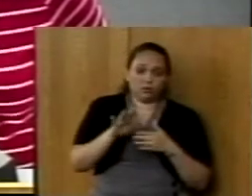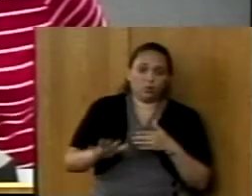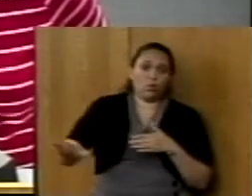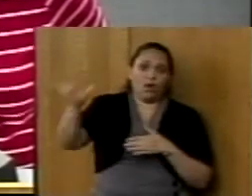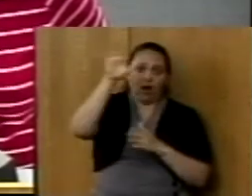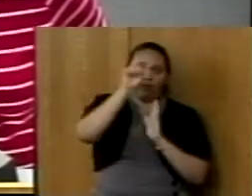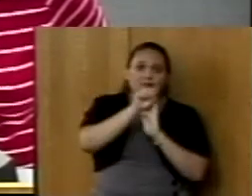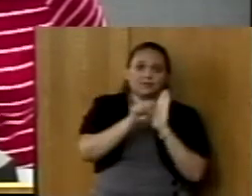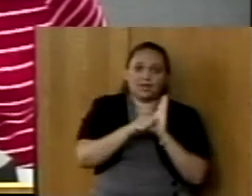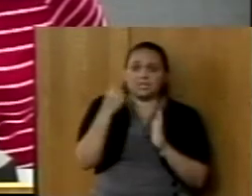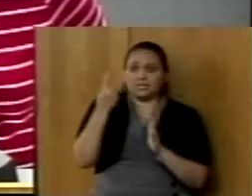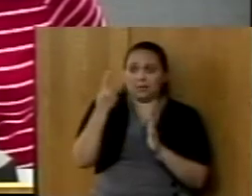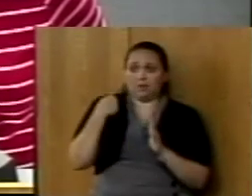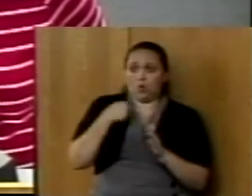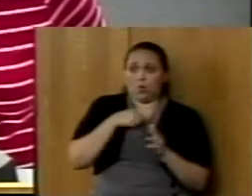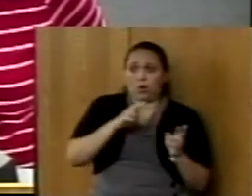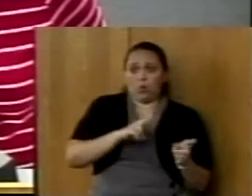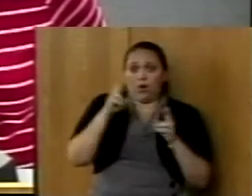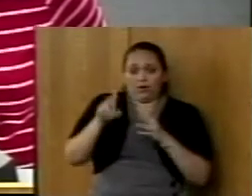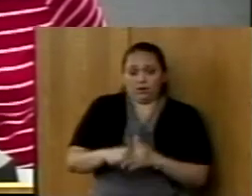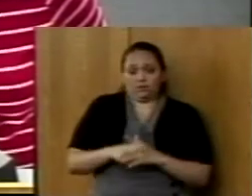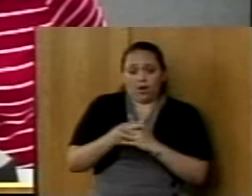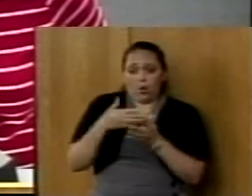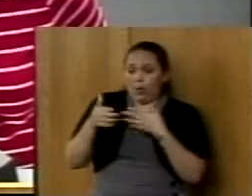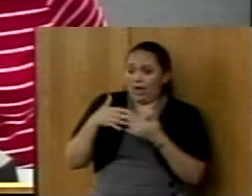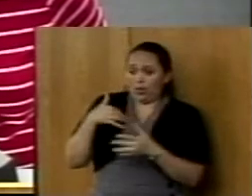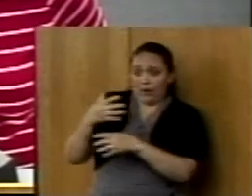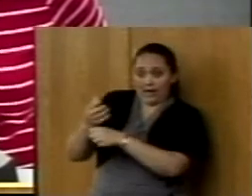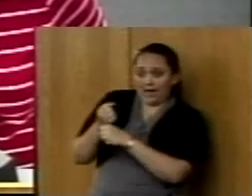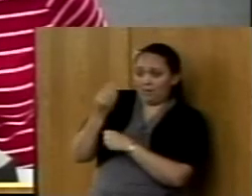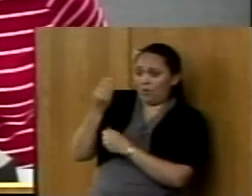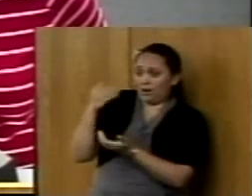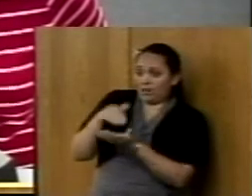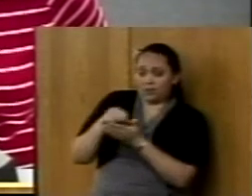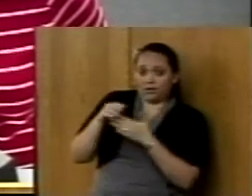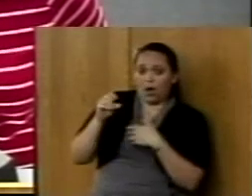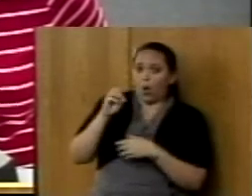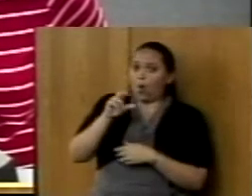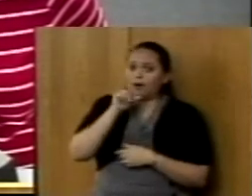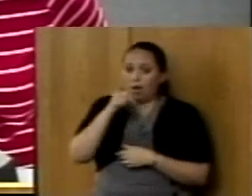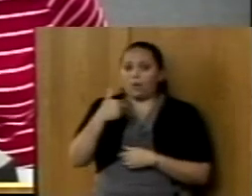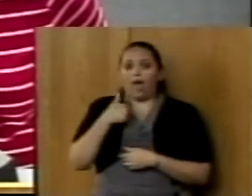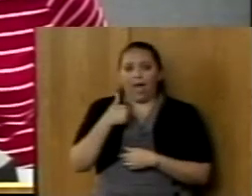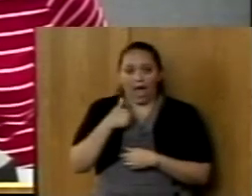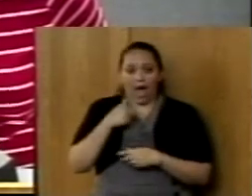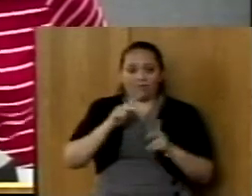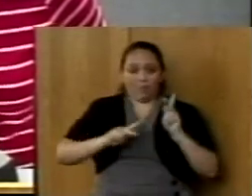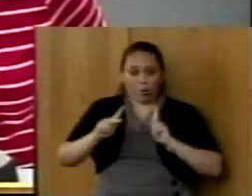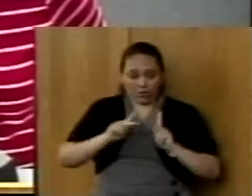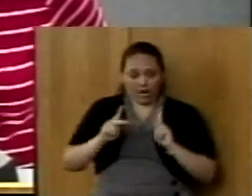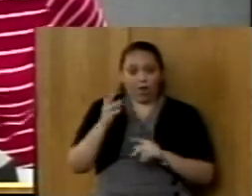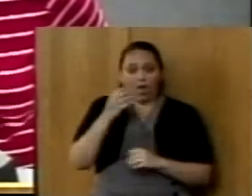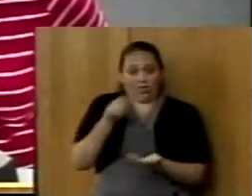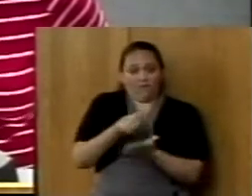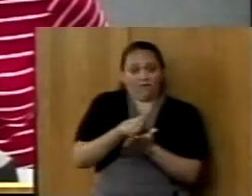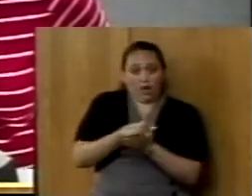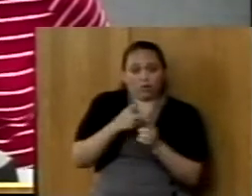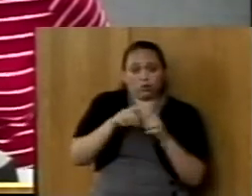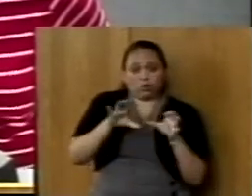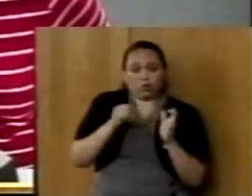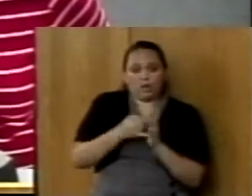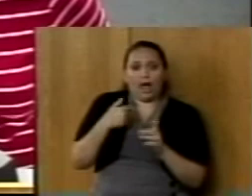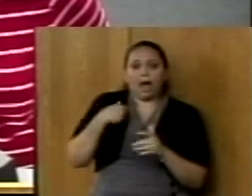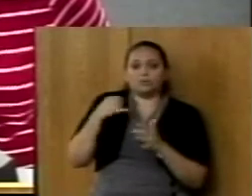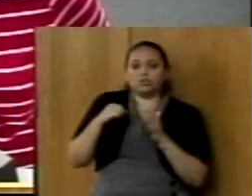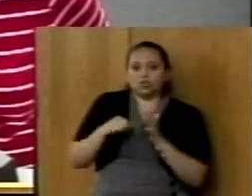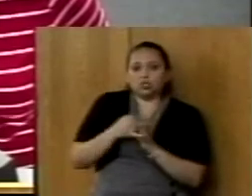something that we're ready to get started on whether we get the $14,000 or not. We have the personnel and the funds to do it. I'm just trying to